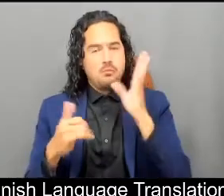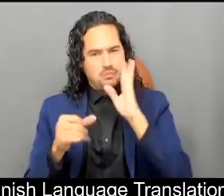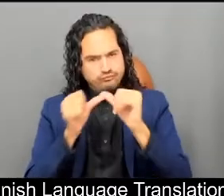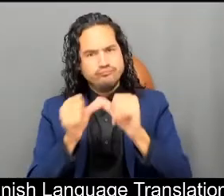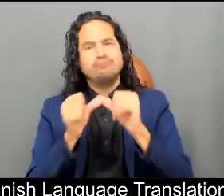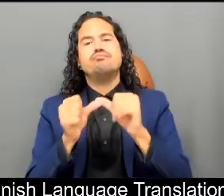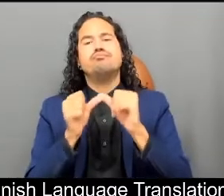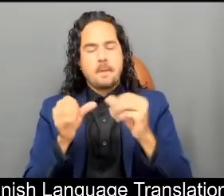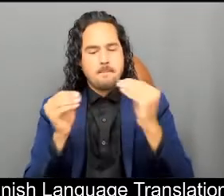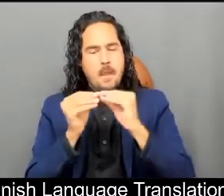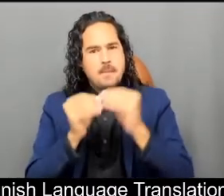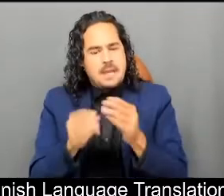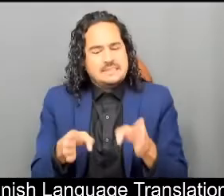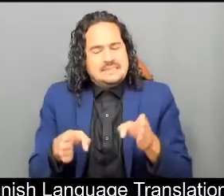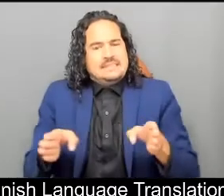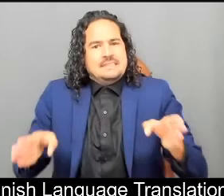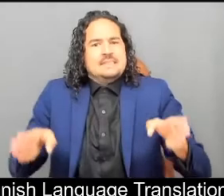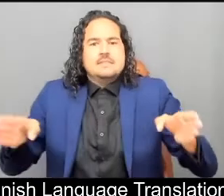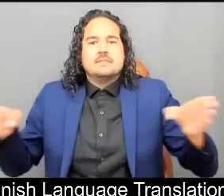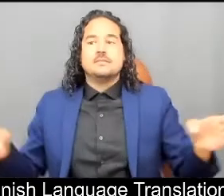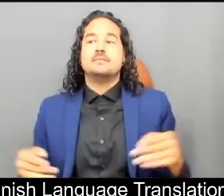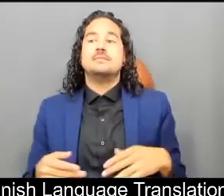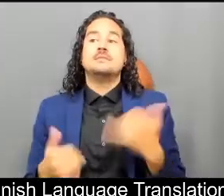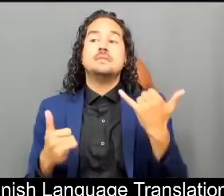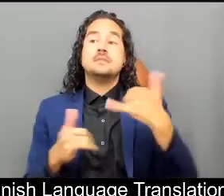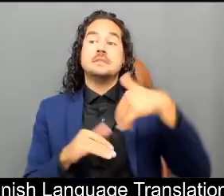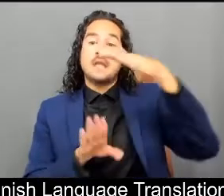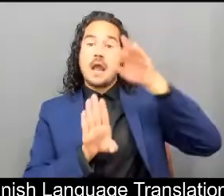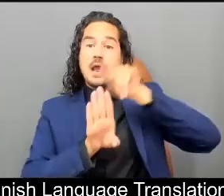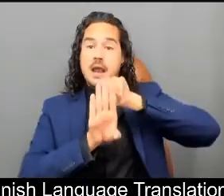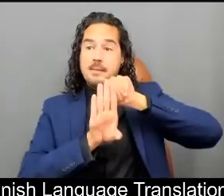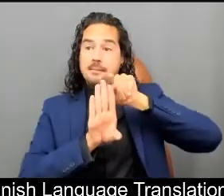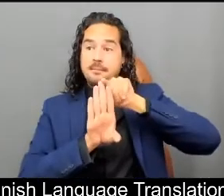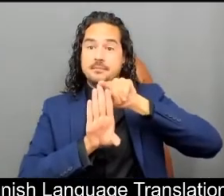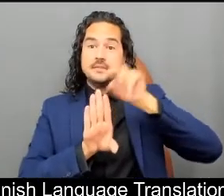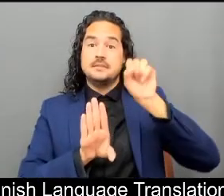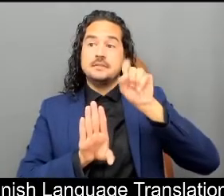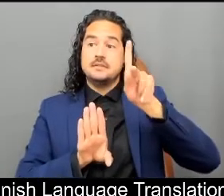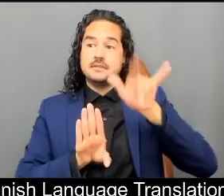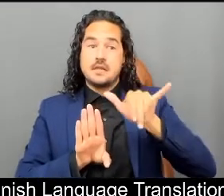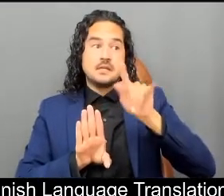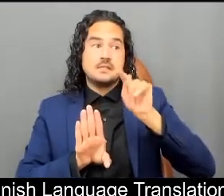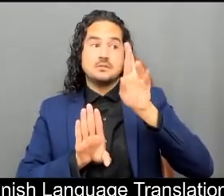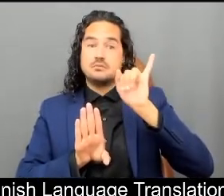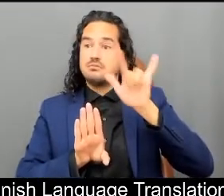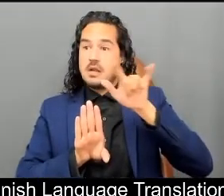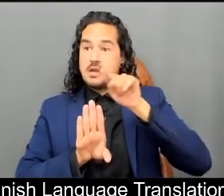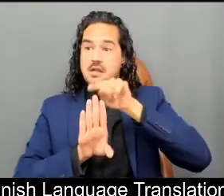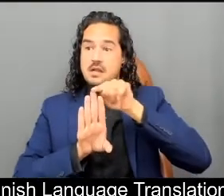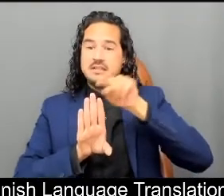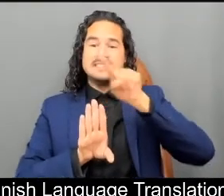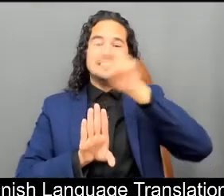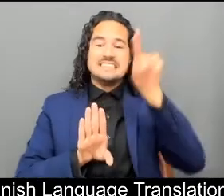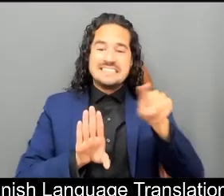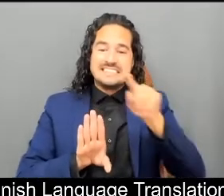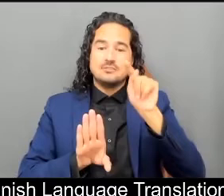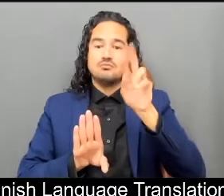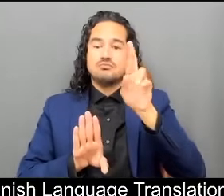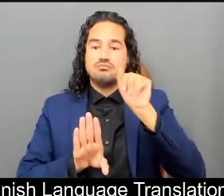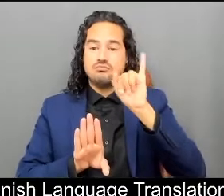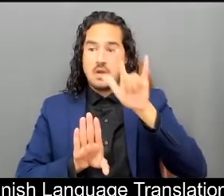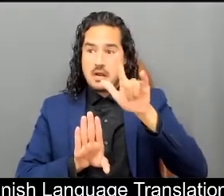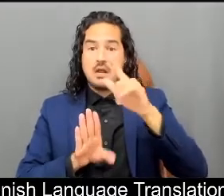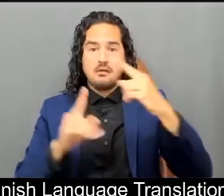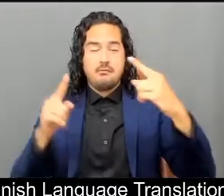Sky Trail, Z Trail kind of come together. We have that dozer line that comes down and goes back to Limitour Road. Yesterday,